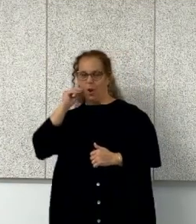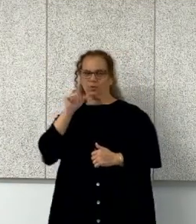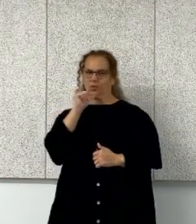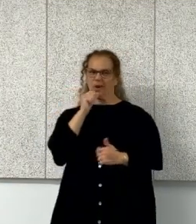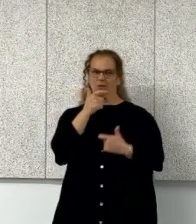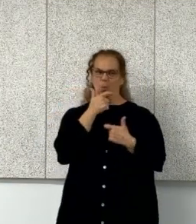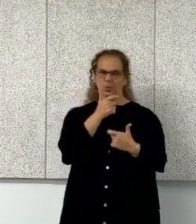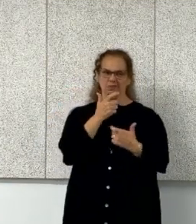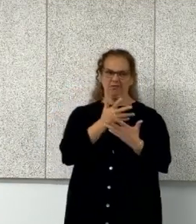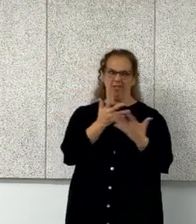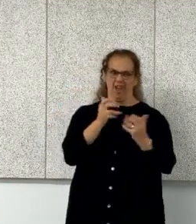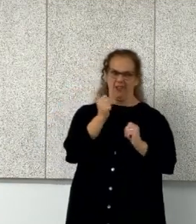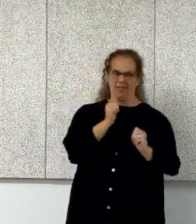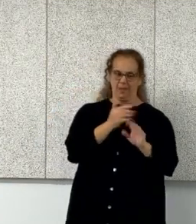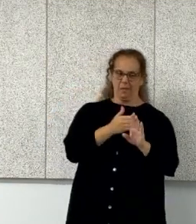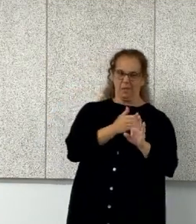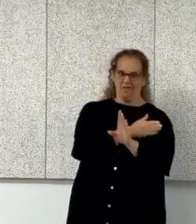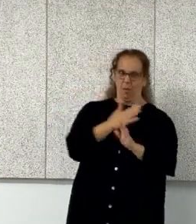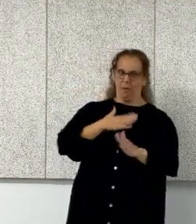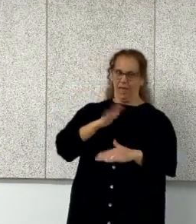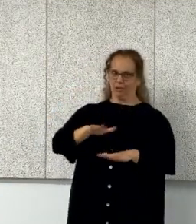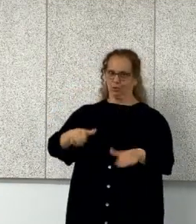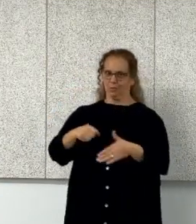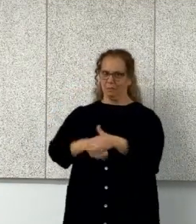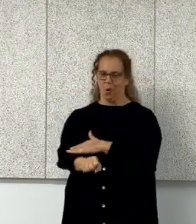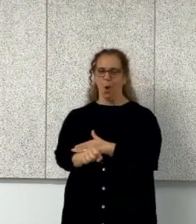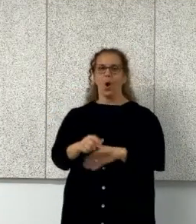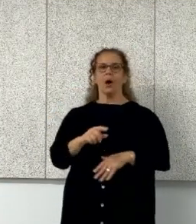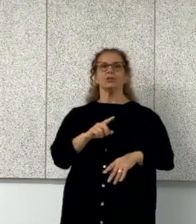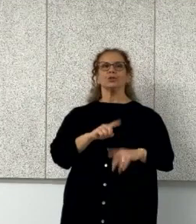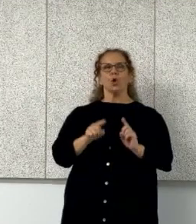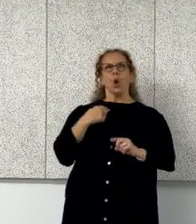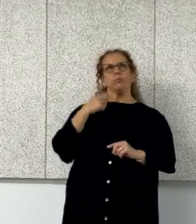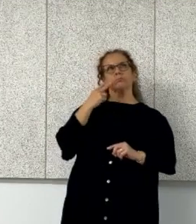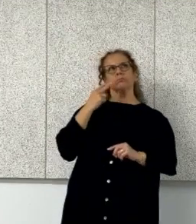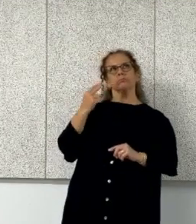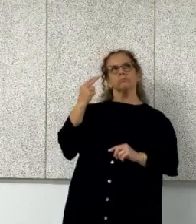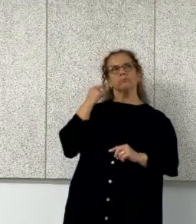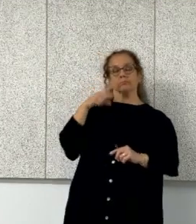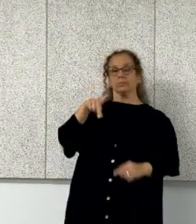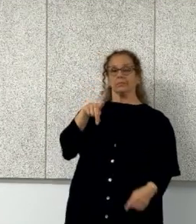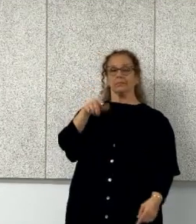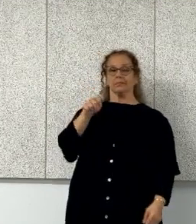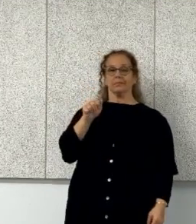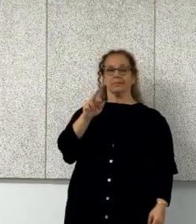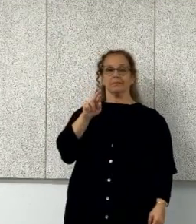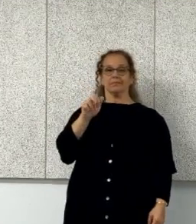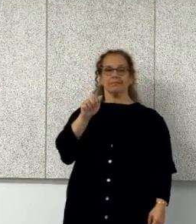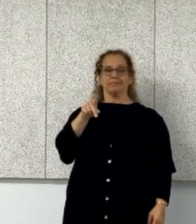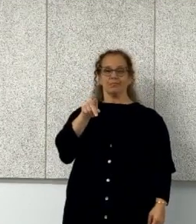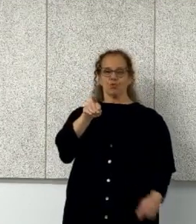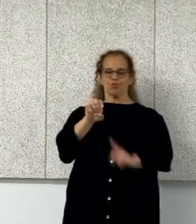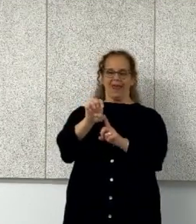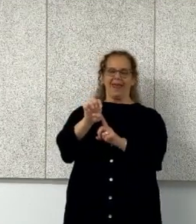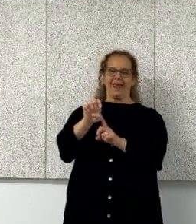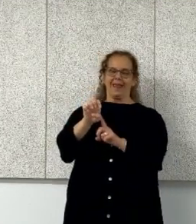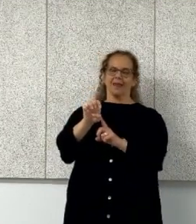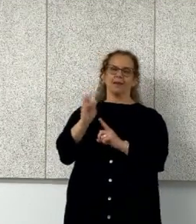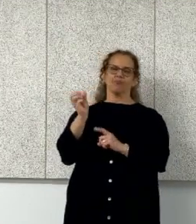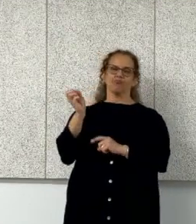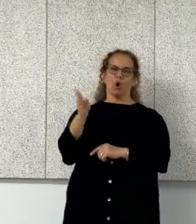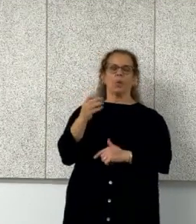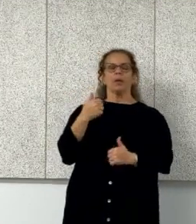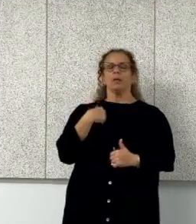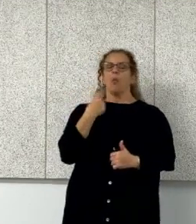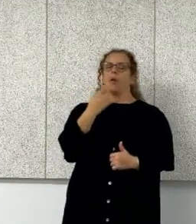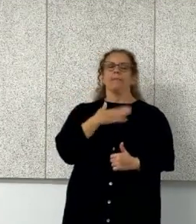as I used to before they existed. So mine's a little further back, and I'm going to choose Parade, which is the recent Broadway production, because it's one of my